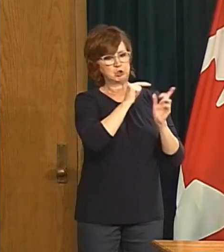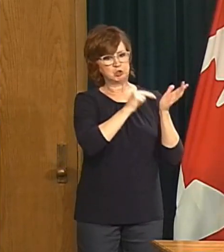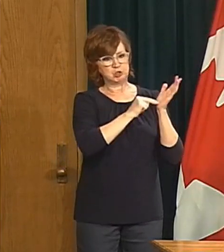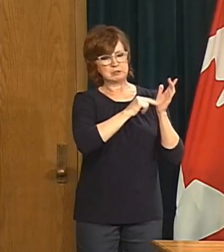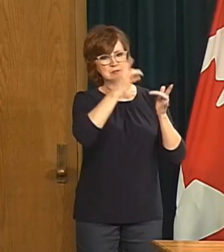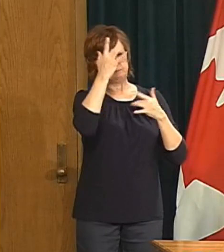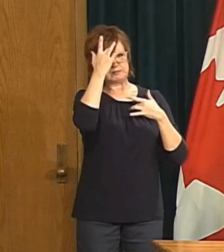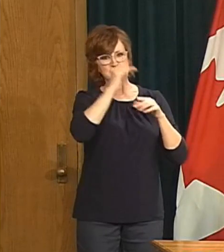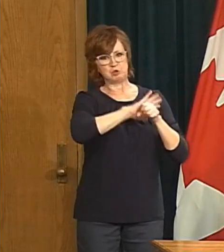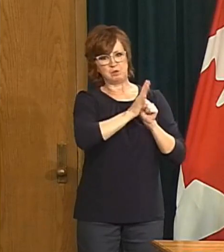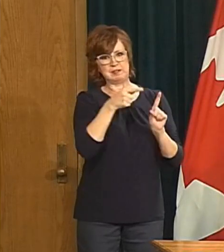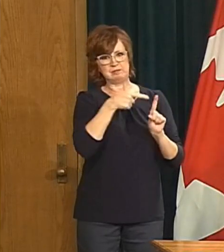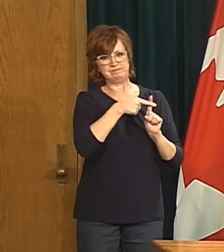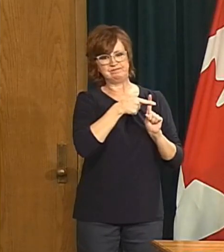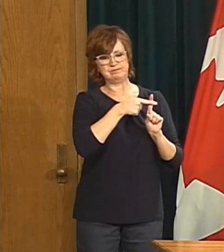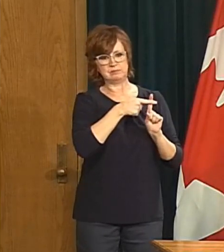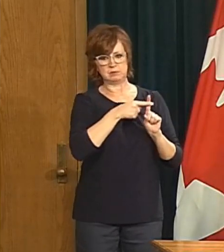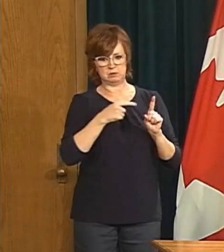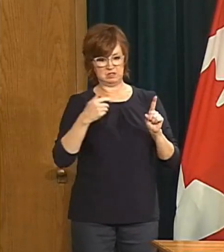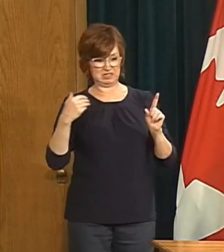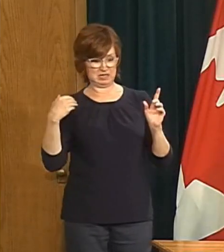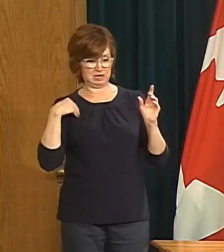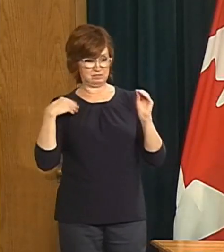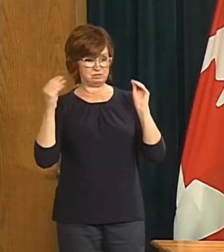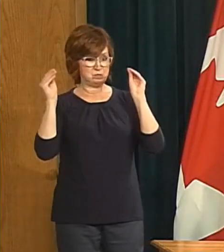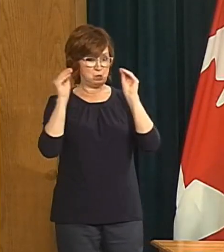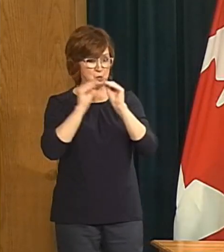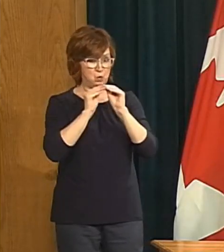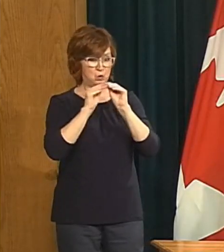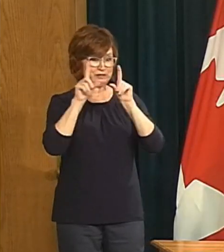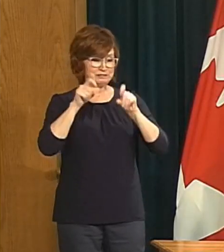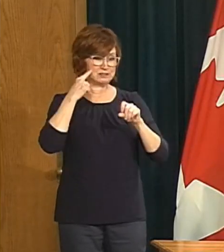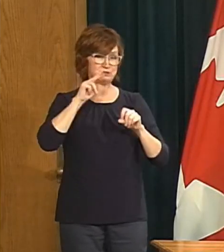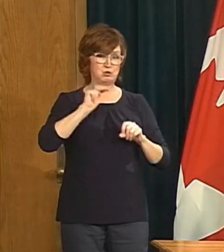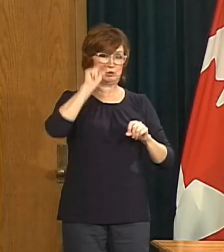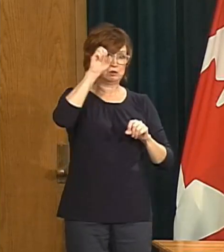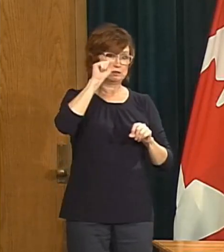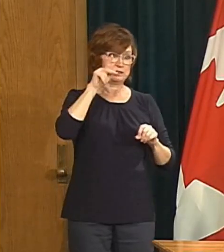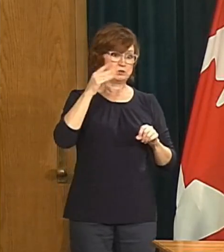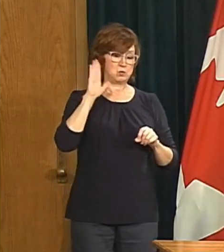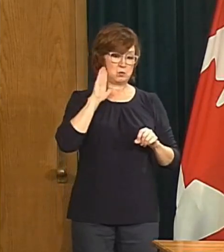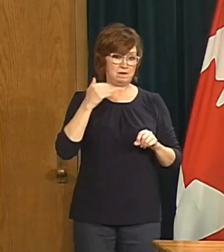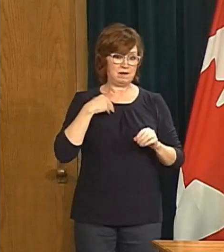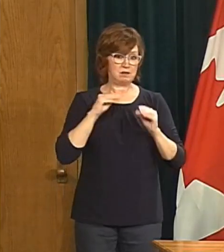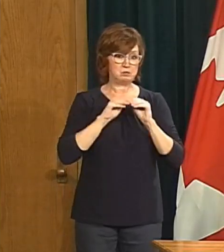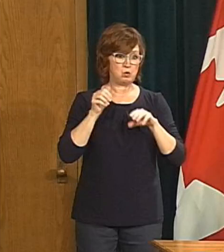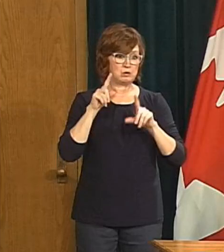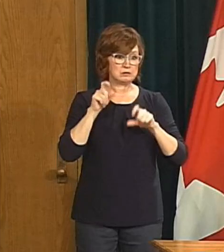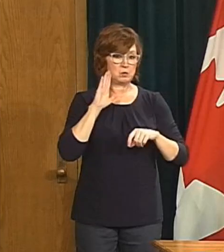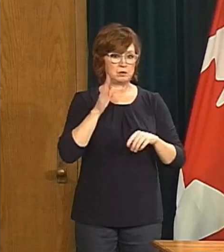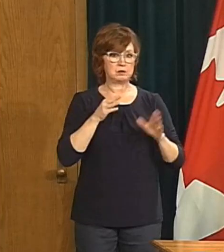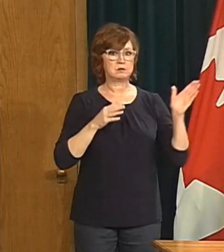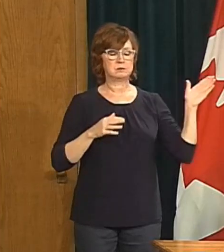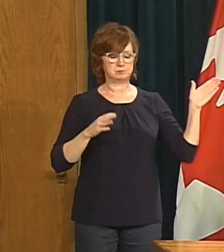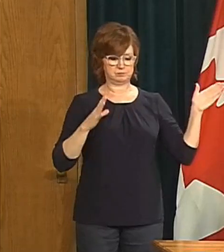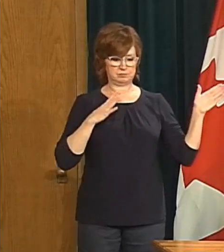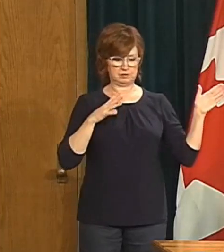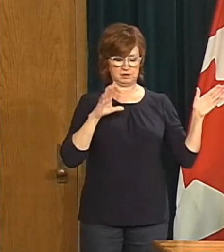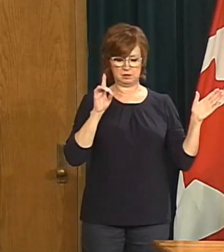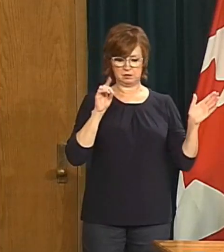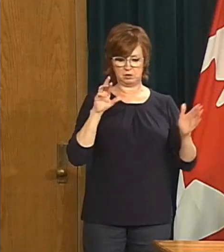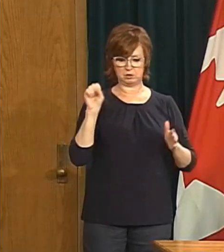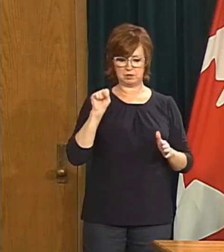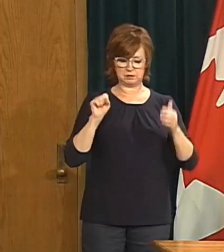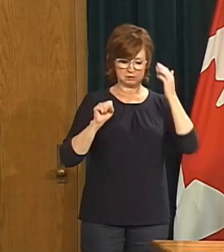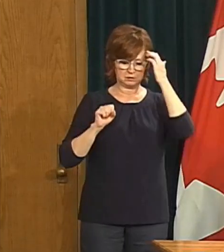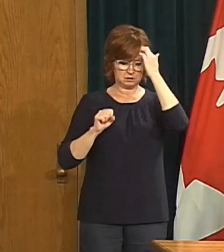testing kits up in the north. Thanks. I'll make some initial remarks and then maybe